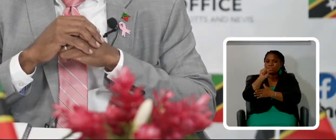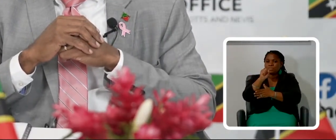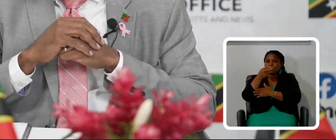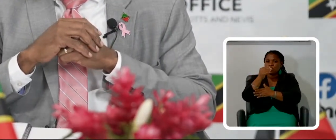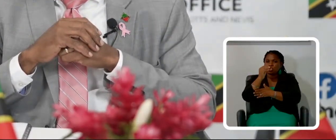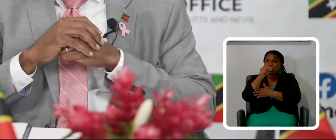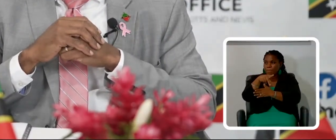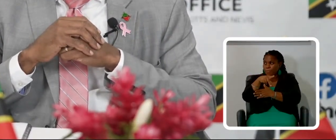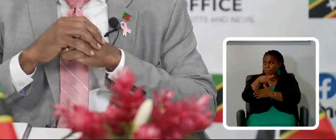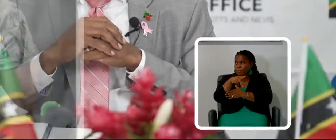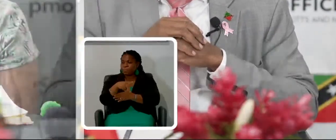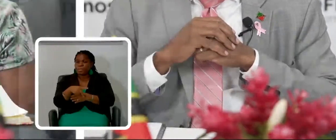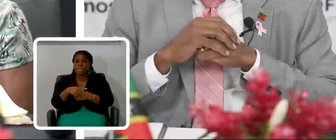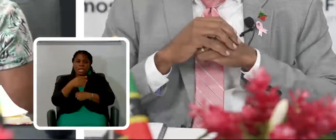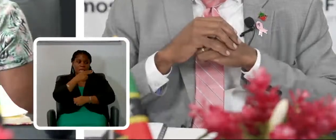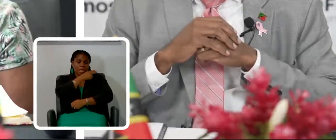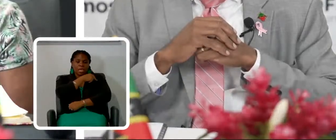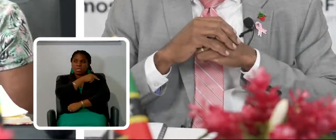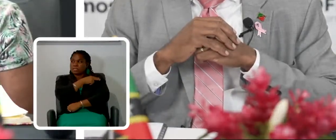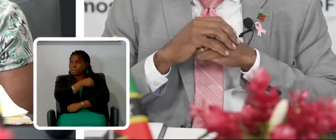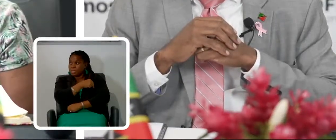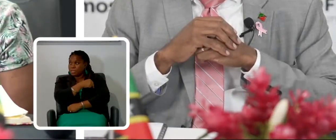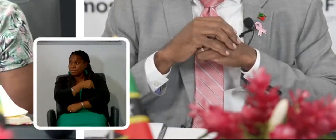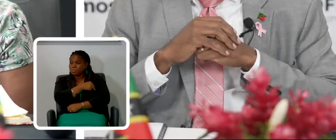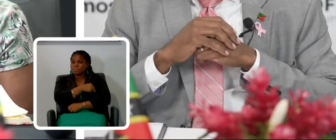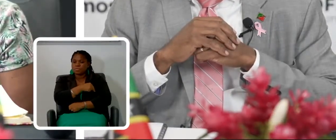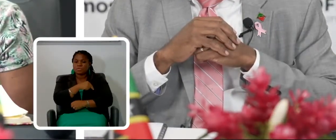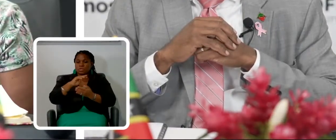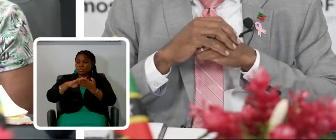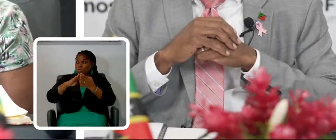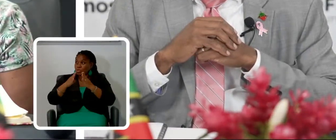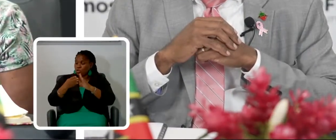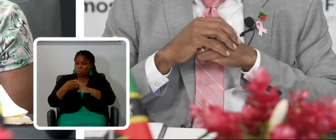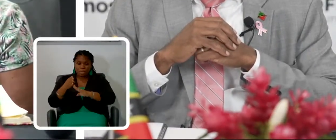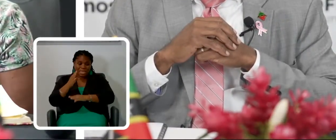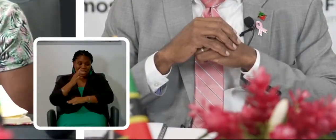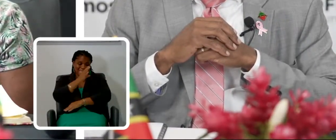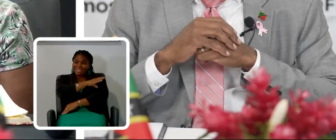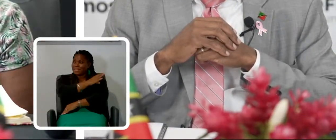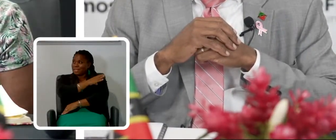the community level. The policy will dictate